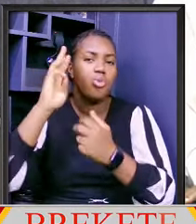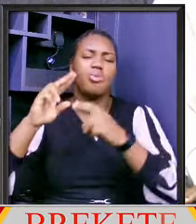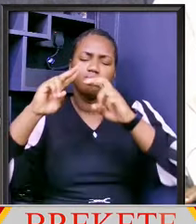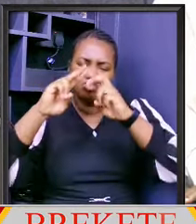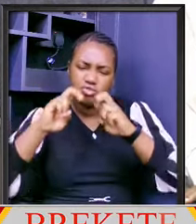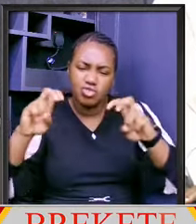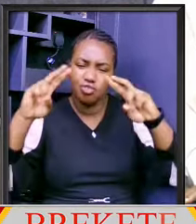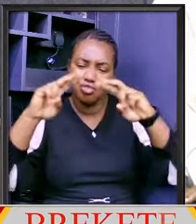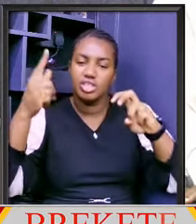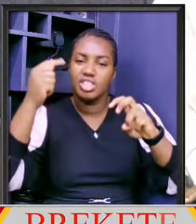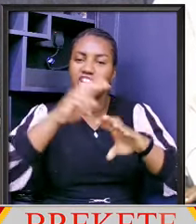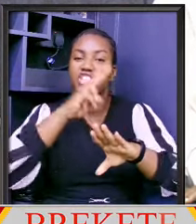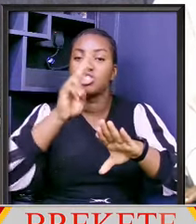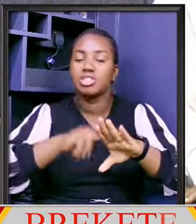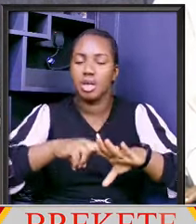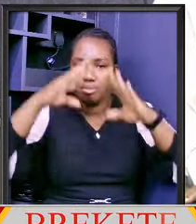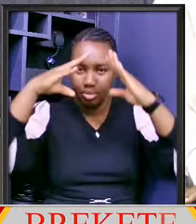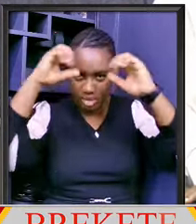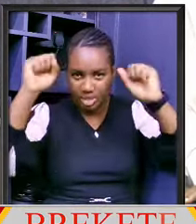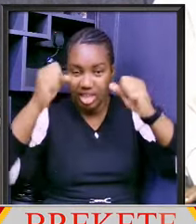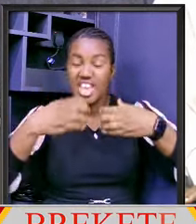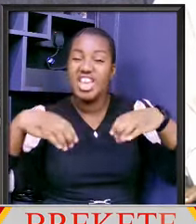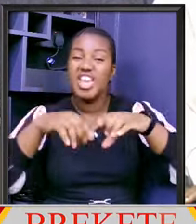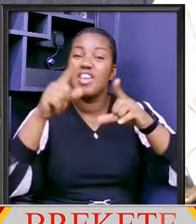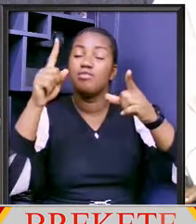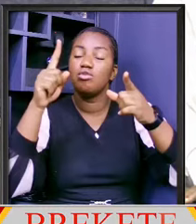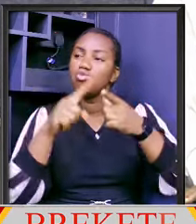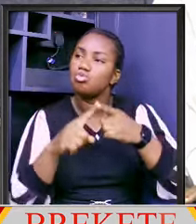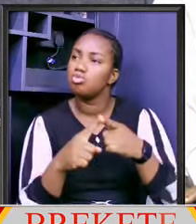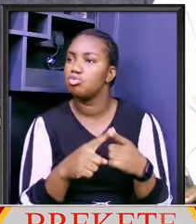the national president, even to track